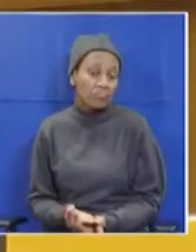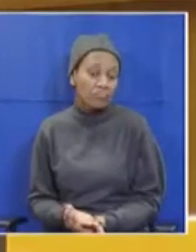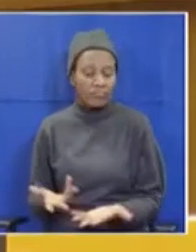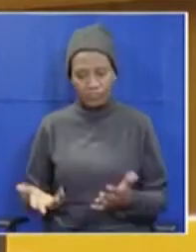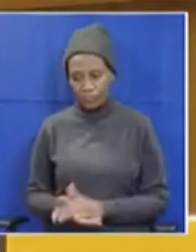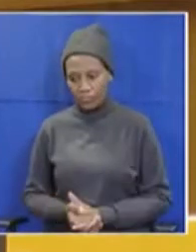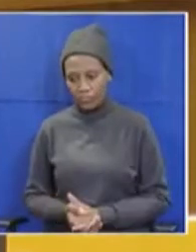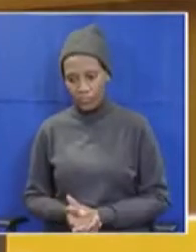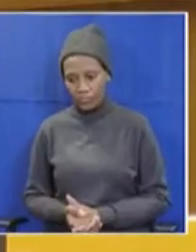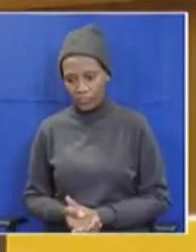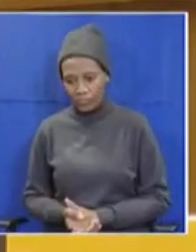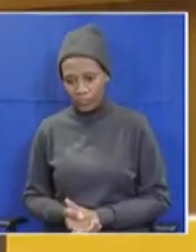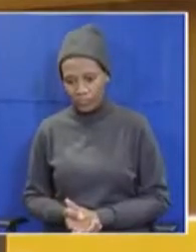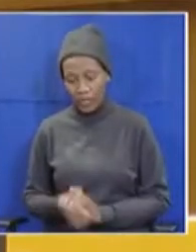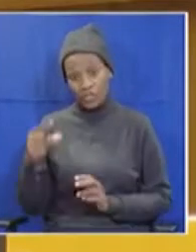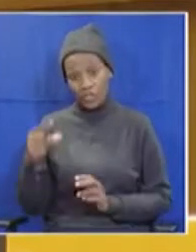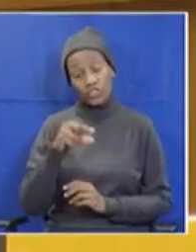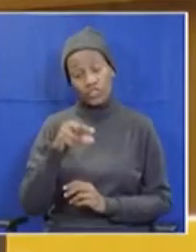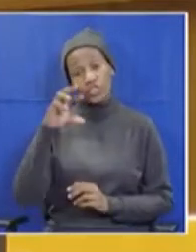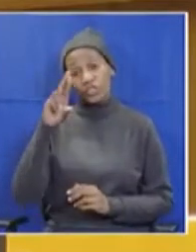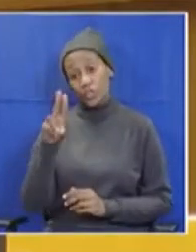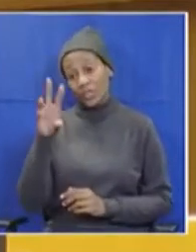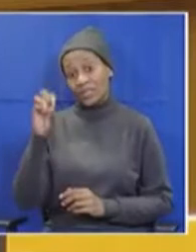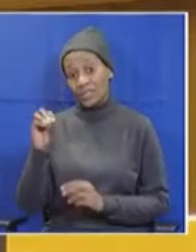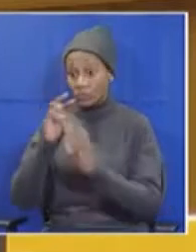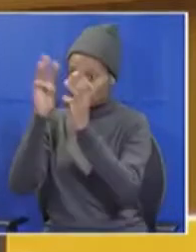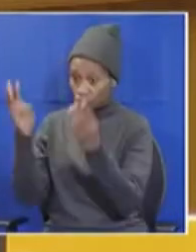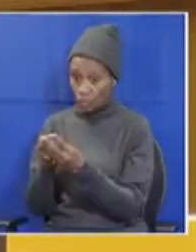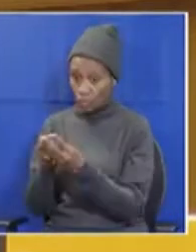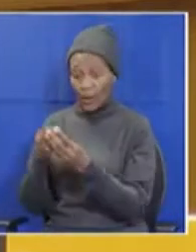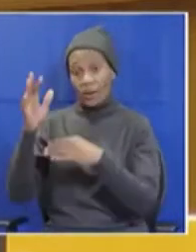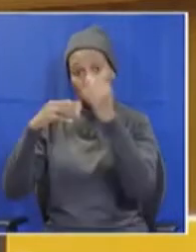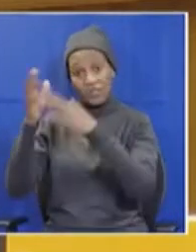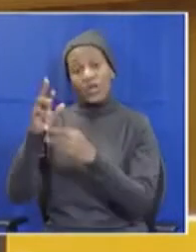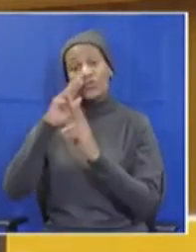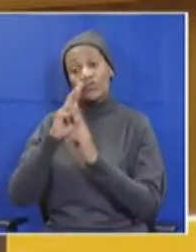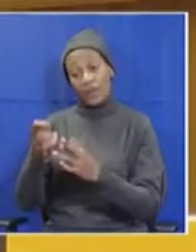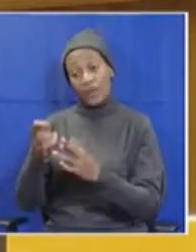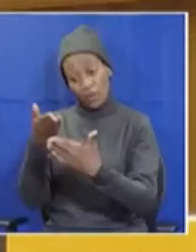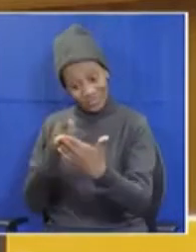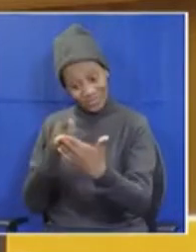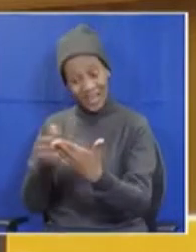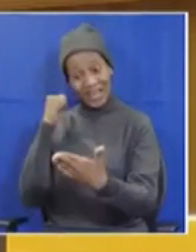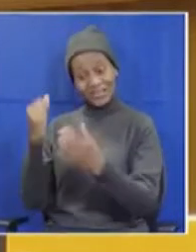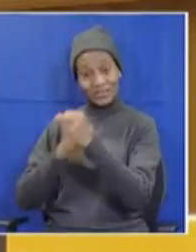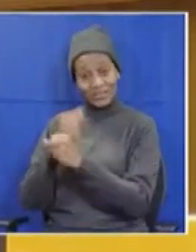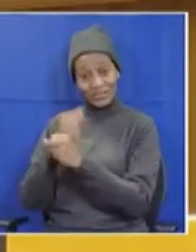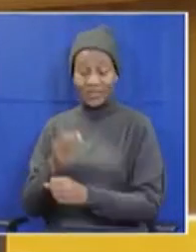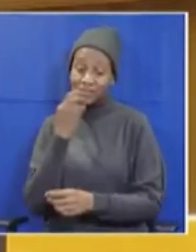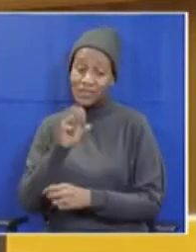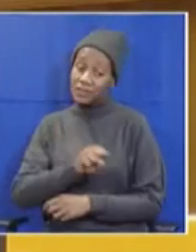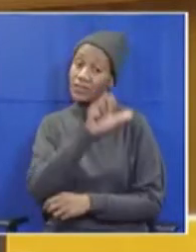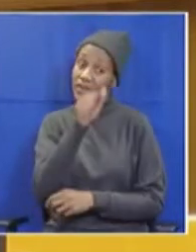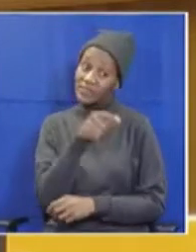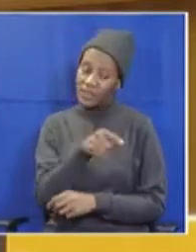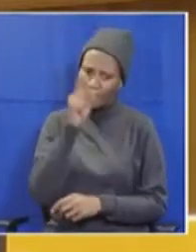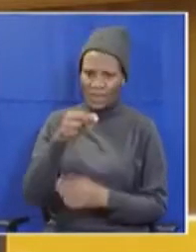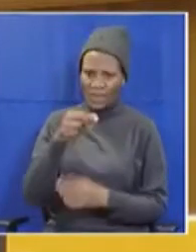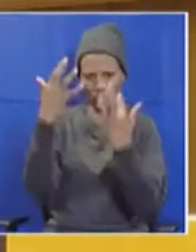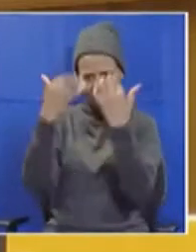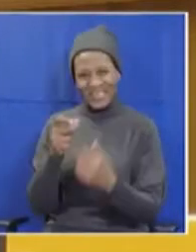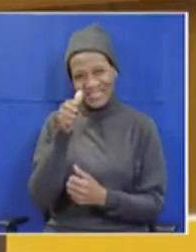In a G20 Global Infrastructure Hub report, it was revealed last year that South Africa needs to invest 6